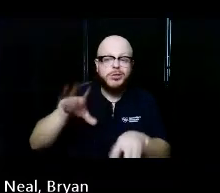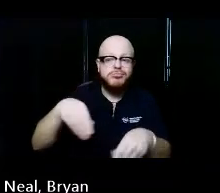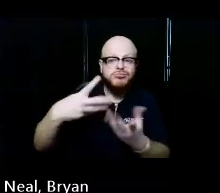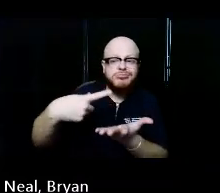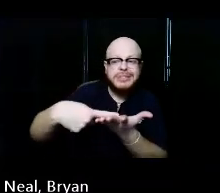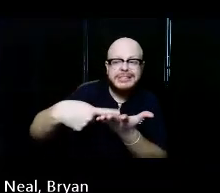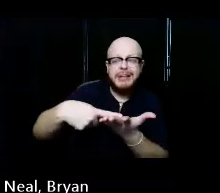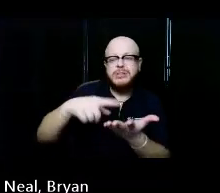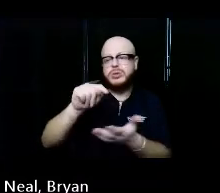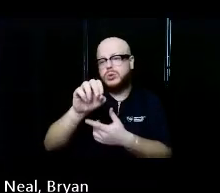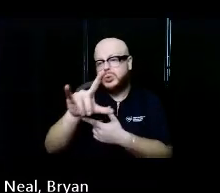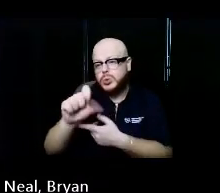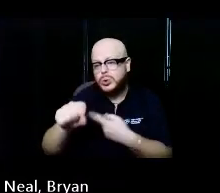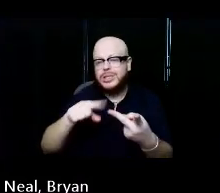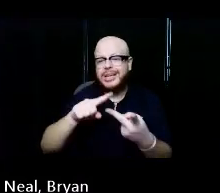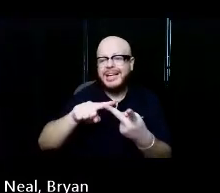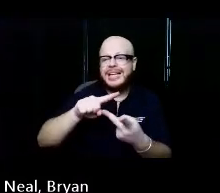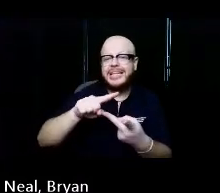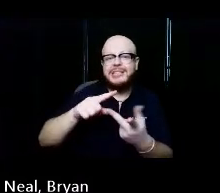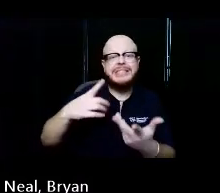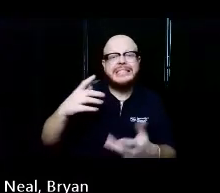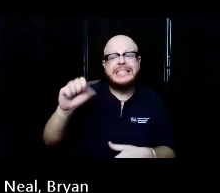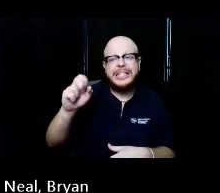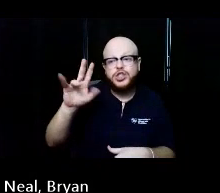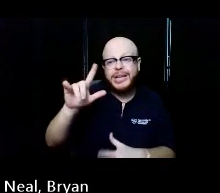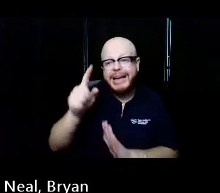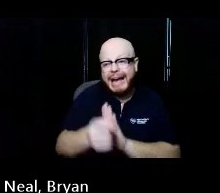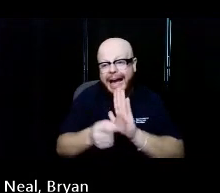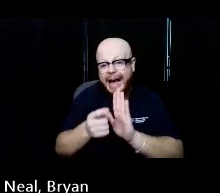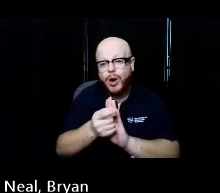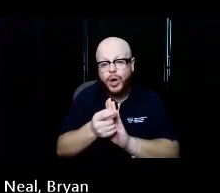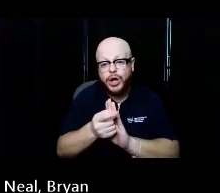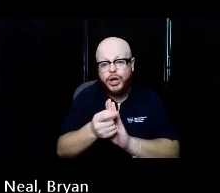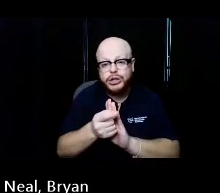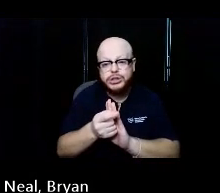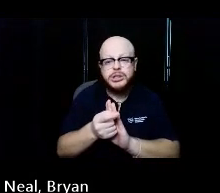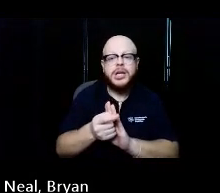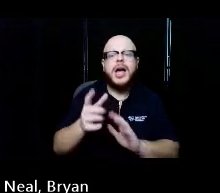inclusive hours and events, sensory maps, and social narratives.